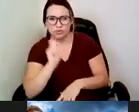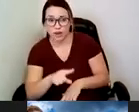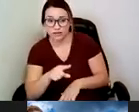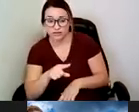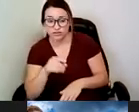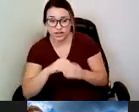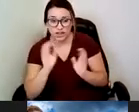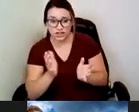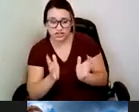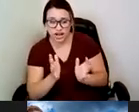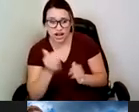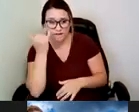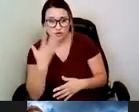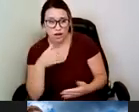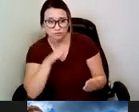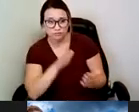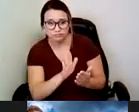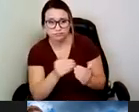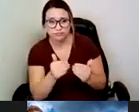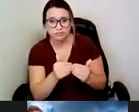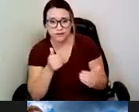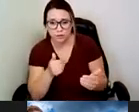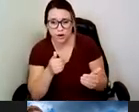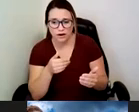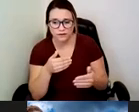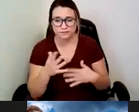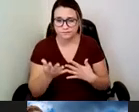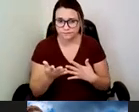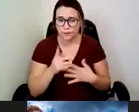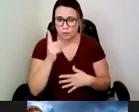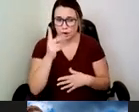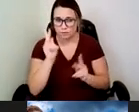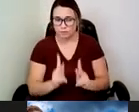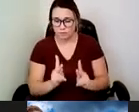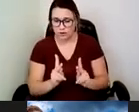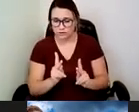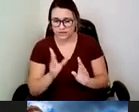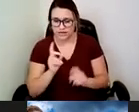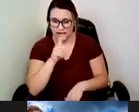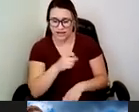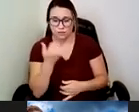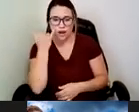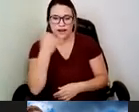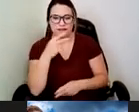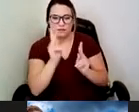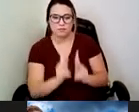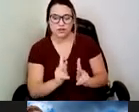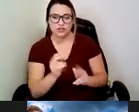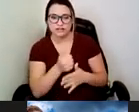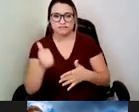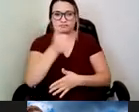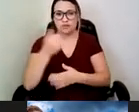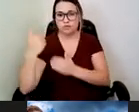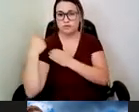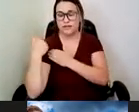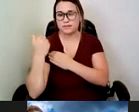we go forward. One of our participants asked, what if the person in a position of responsibility, so I guess whether that's a healthcare proxy or in